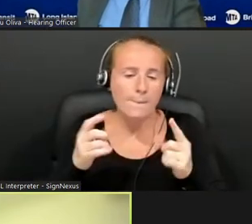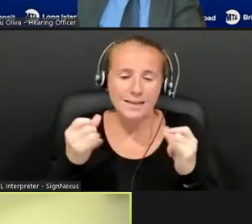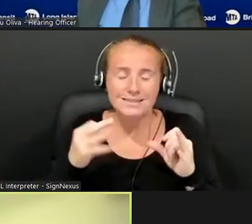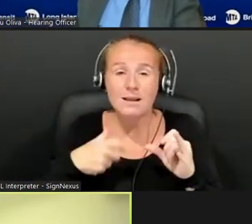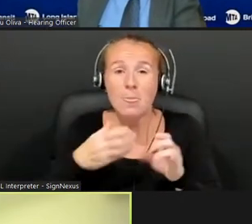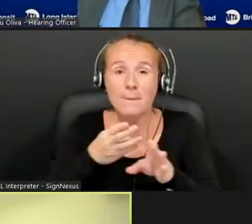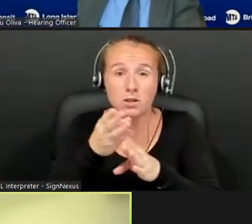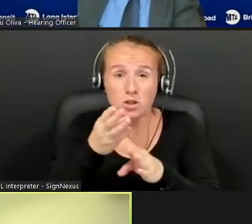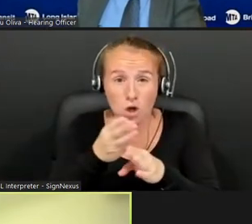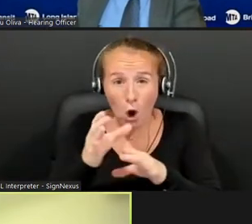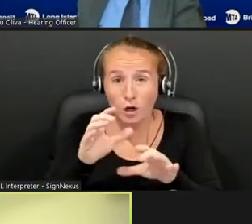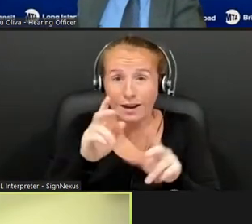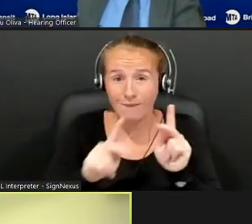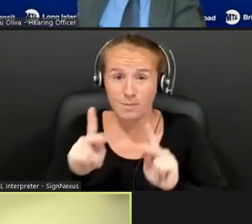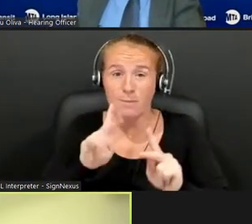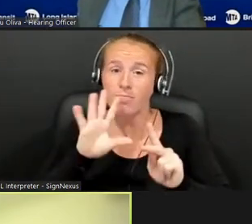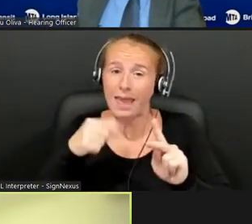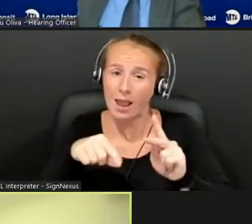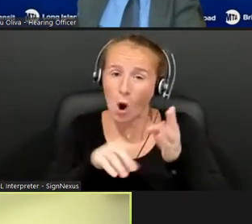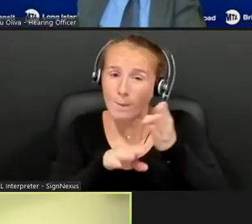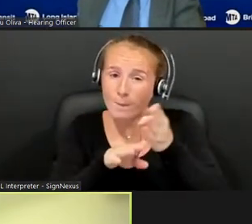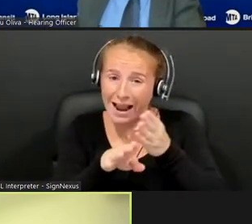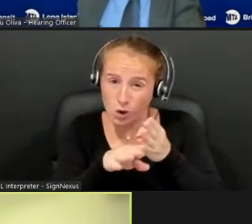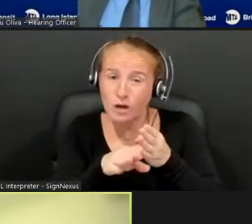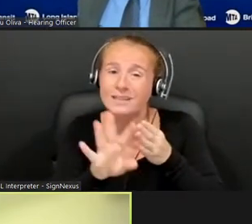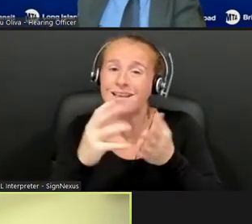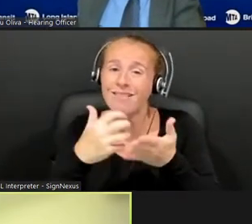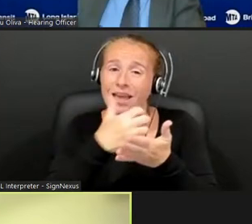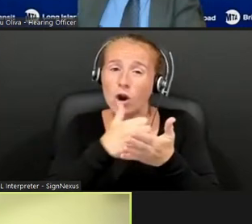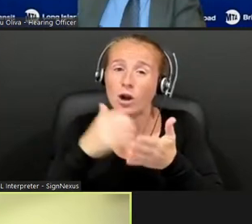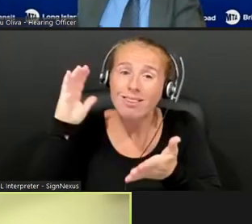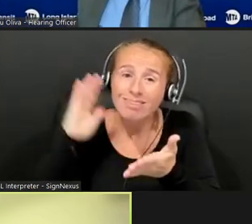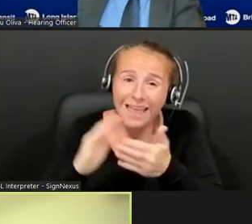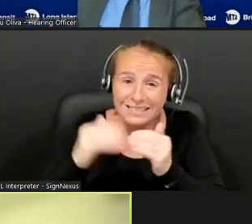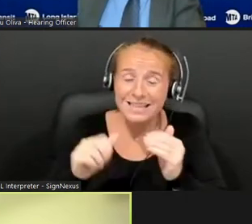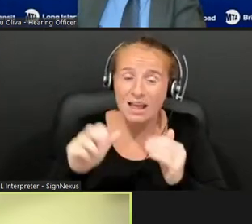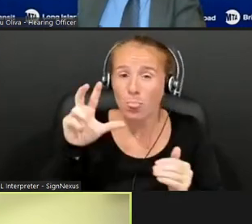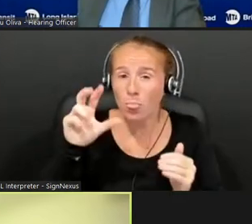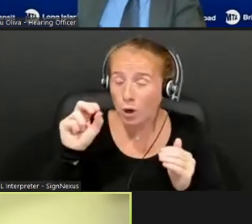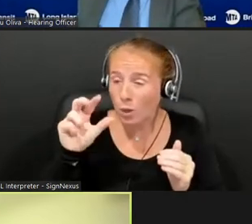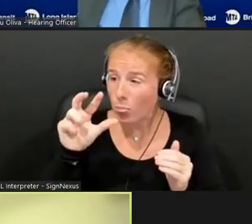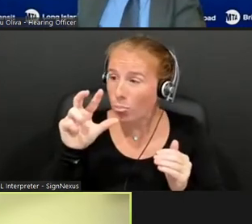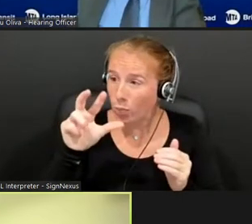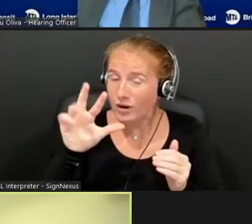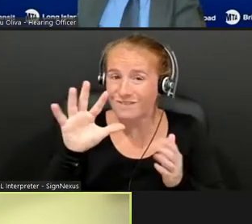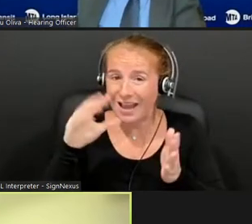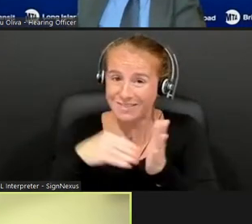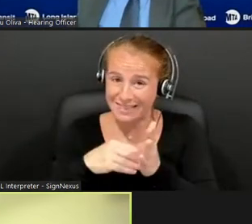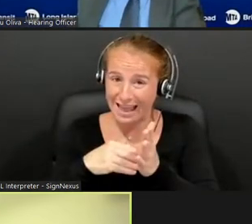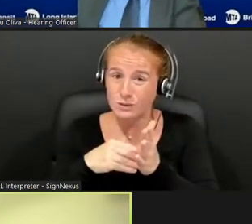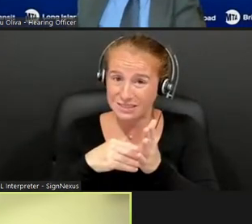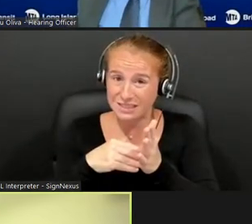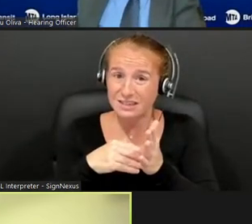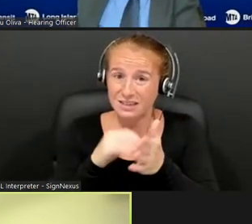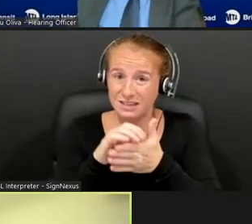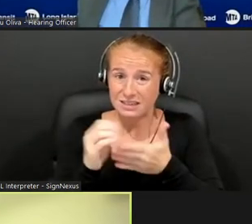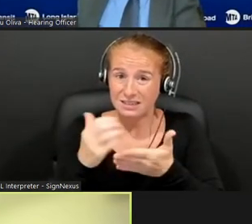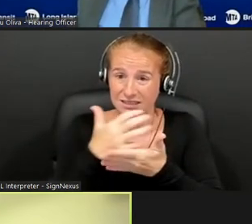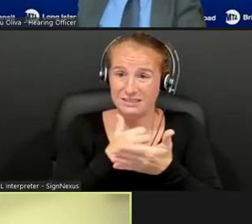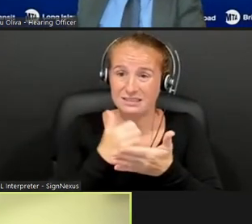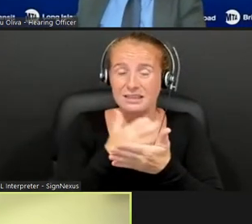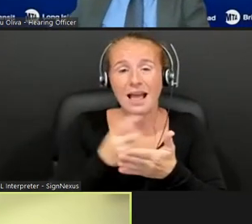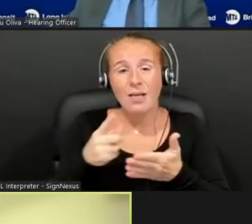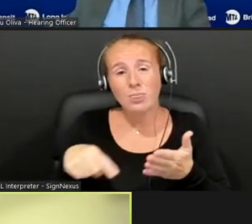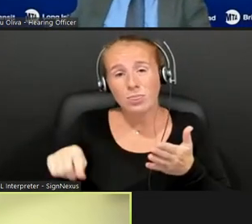Greyhound's customers are minorities most earn less than thirty five thousand dollars a year and tolls paid by Greyhound have to be passed on to those